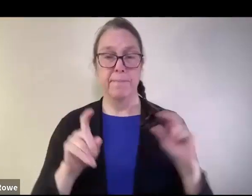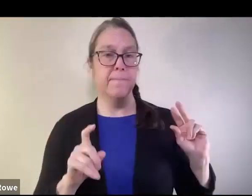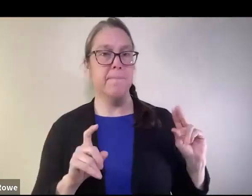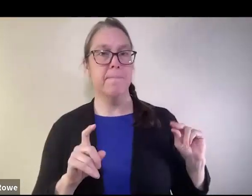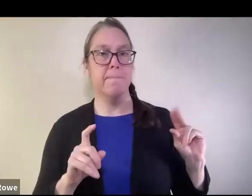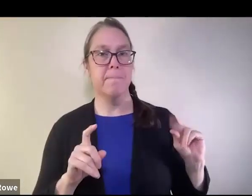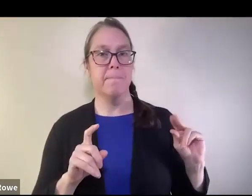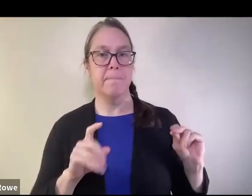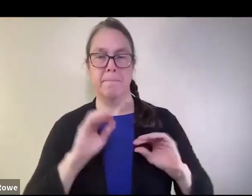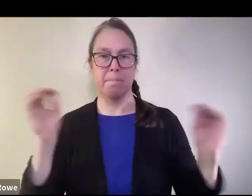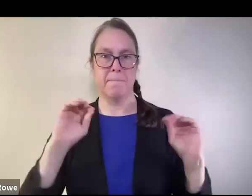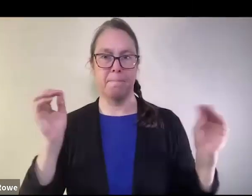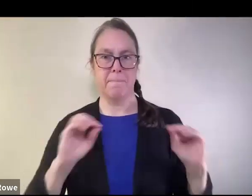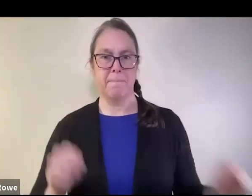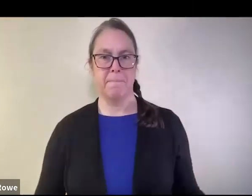No, we do not.